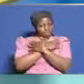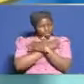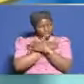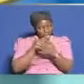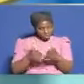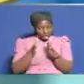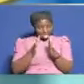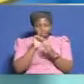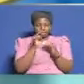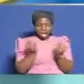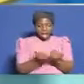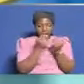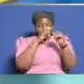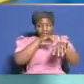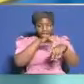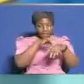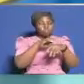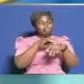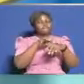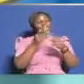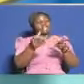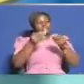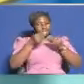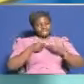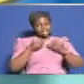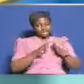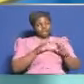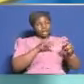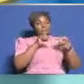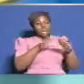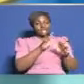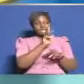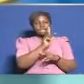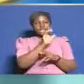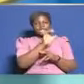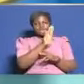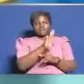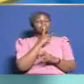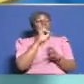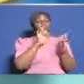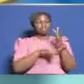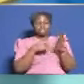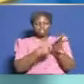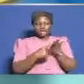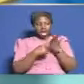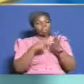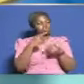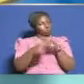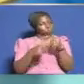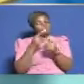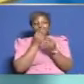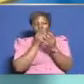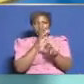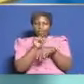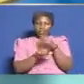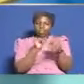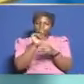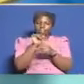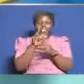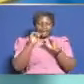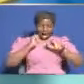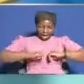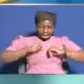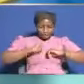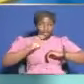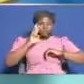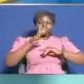comes even as the receiver manager, KCB, says the negotiations are still ongoing and the details of this lease agreement will be made